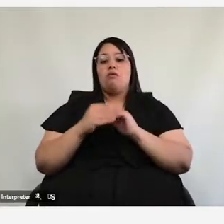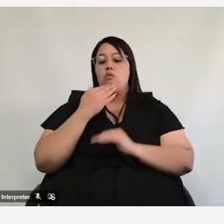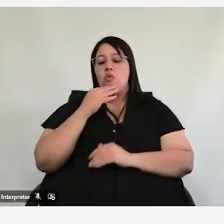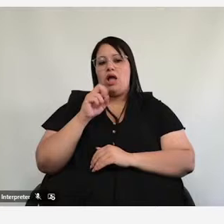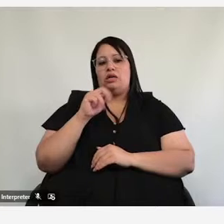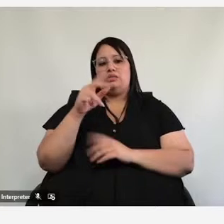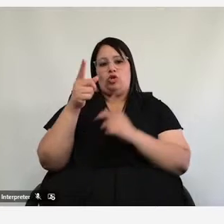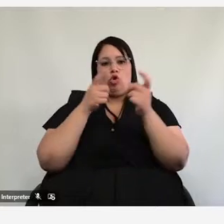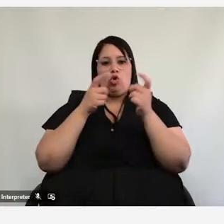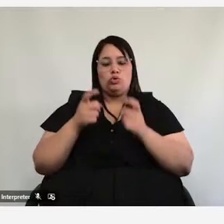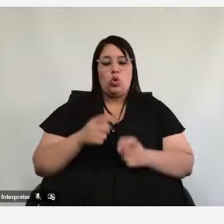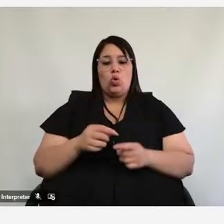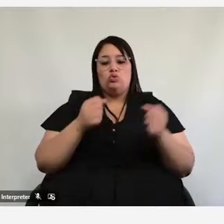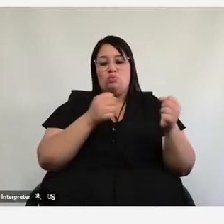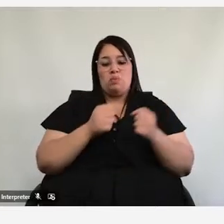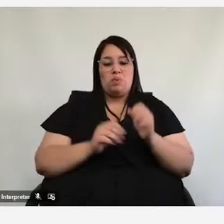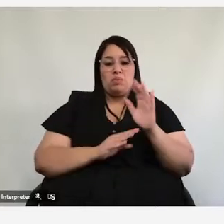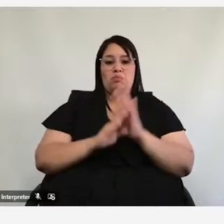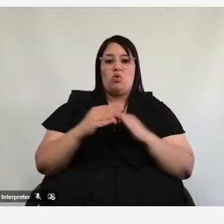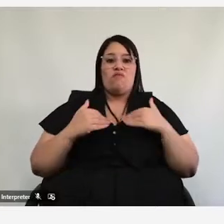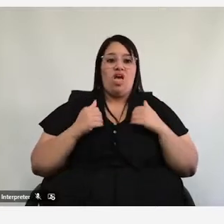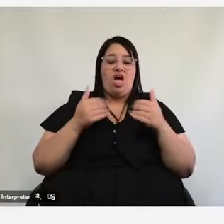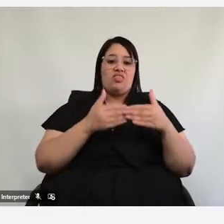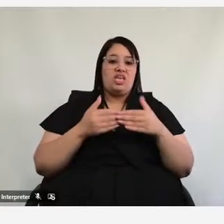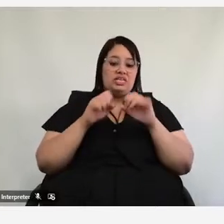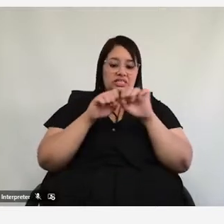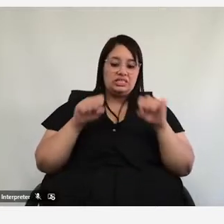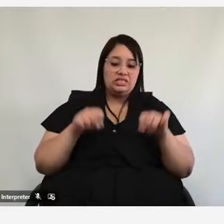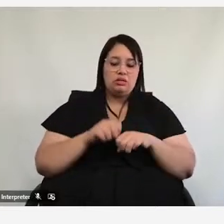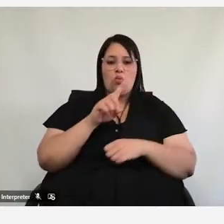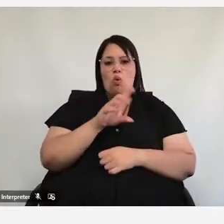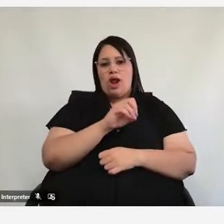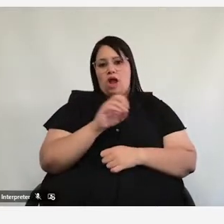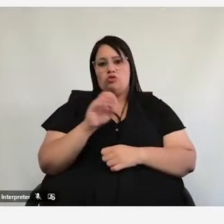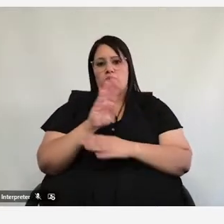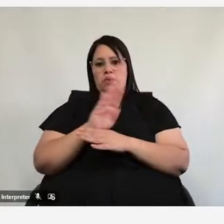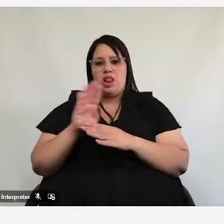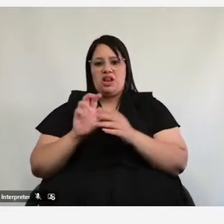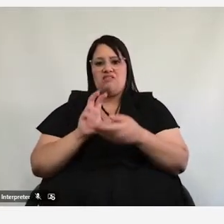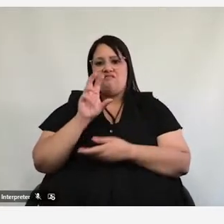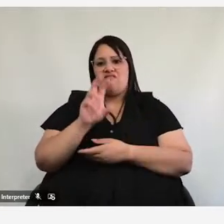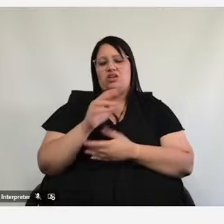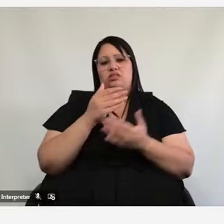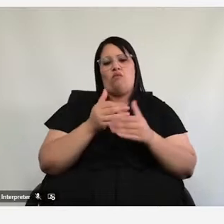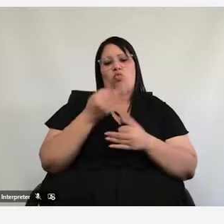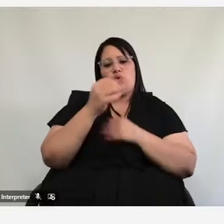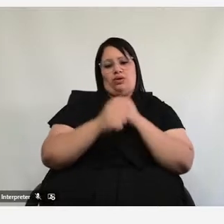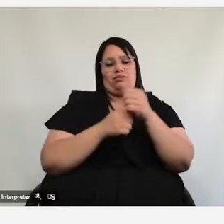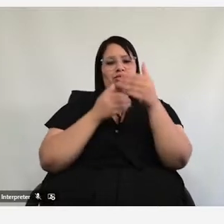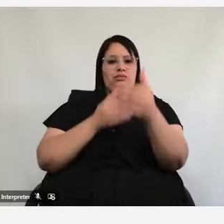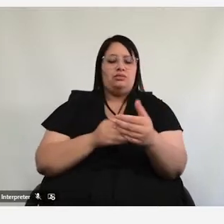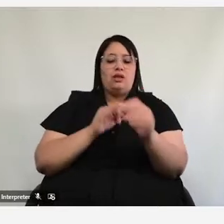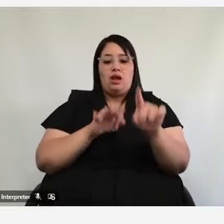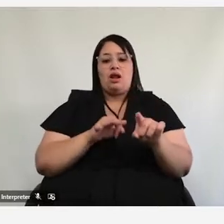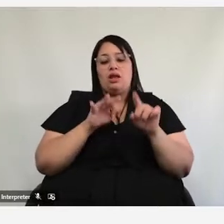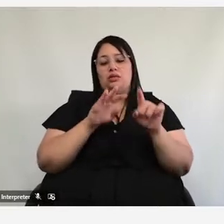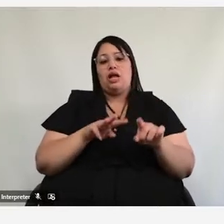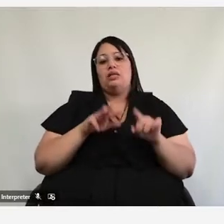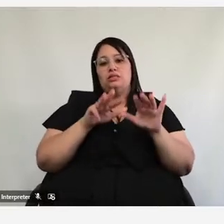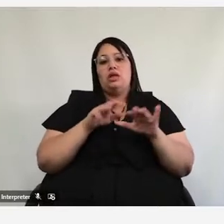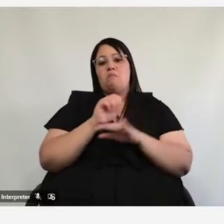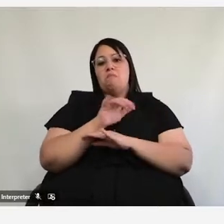To strengthen the Western Cape healthcare system, 100 billion will be invested over the MTEF. 19 billion for healthcare workers